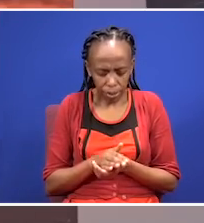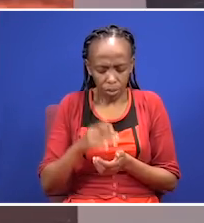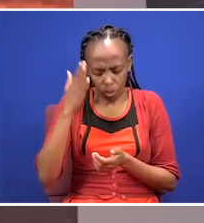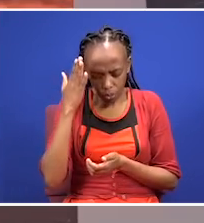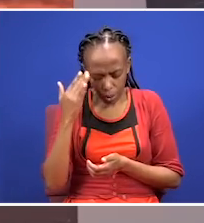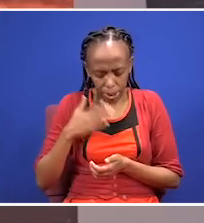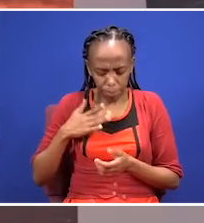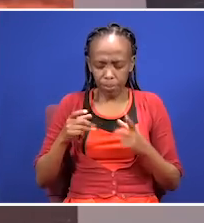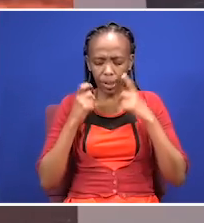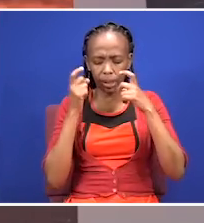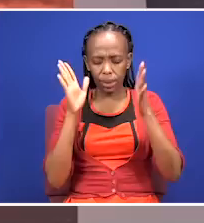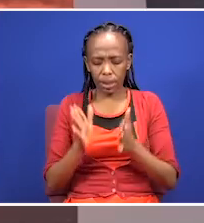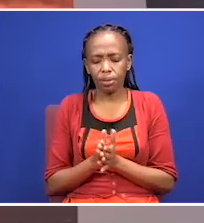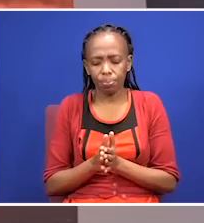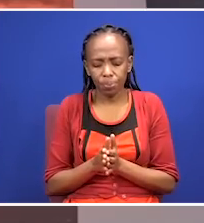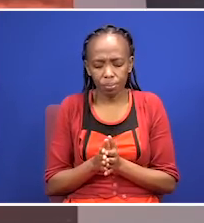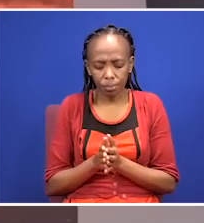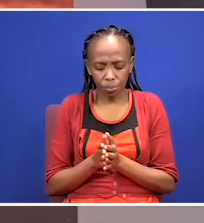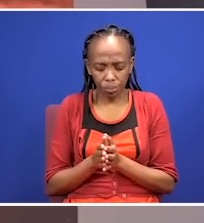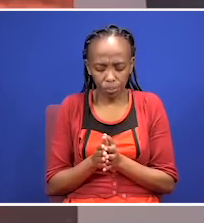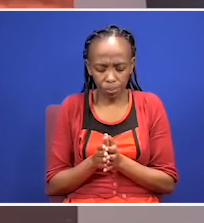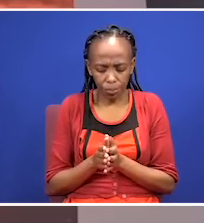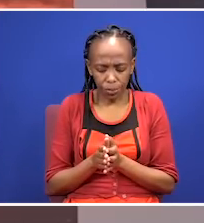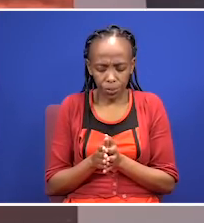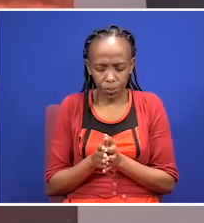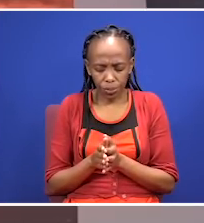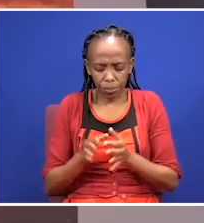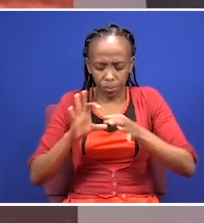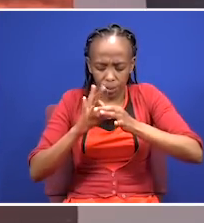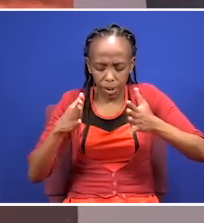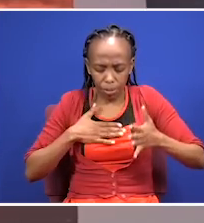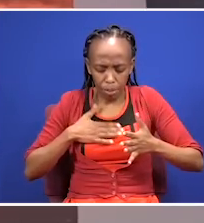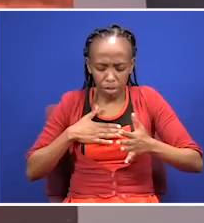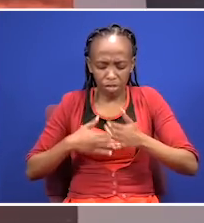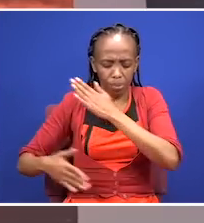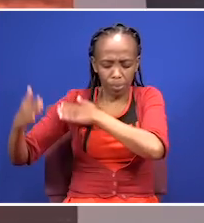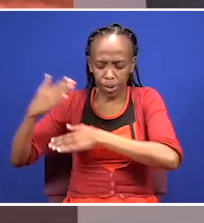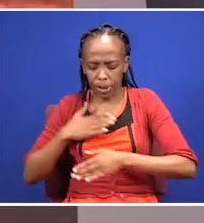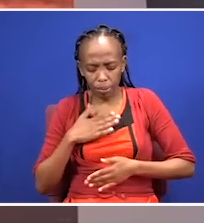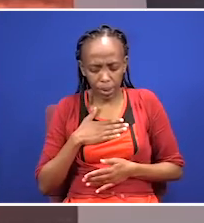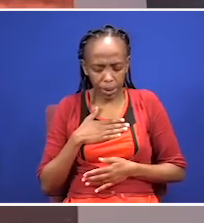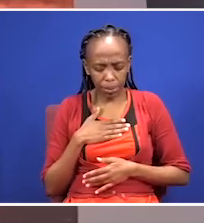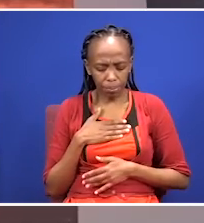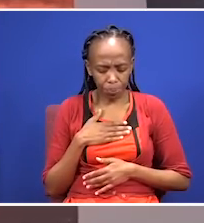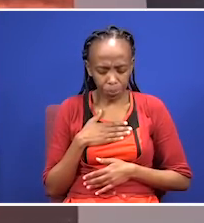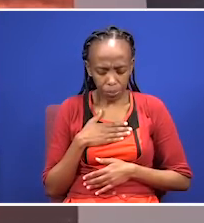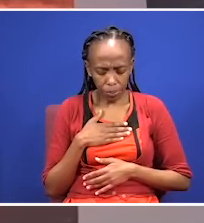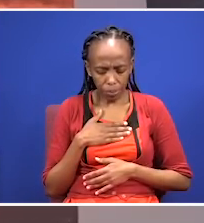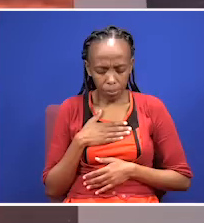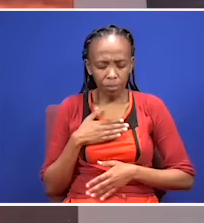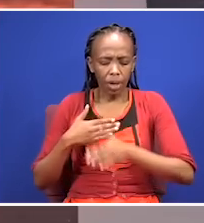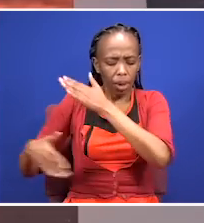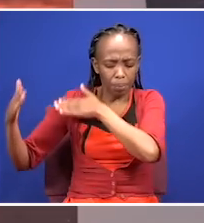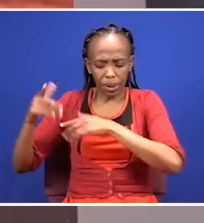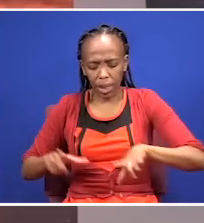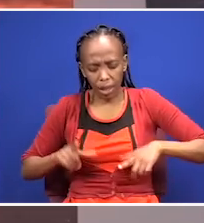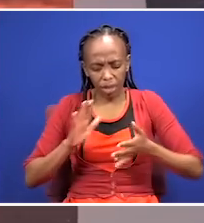because i am a sinner disengage me from my past a past i